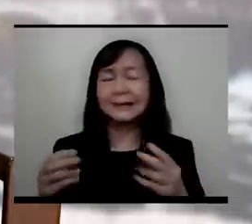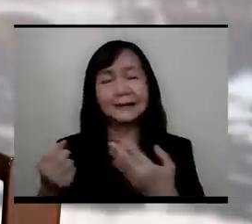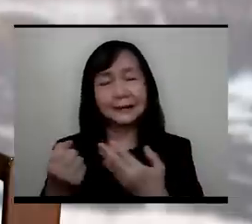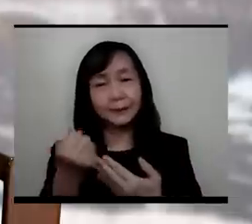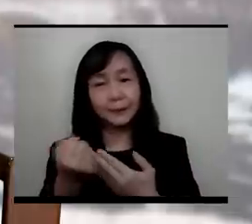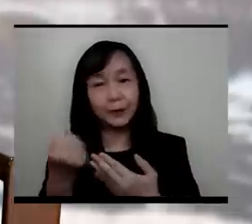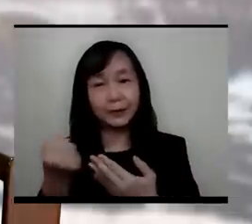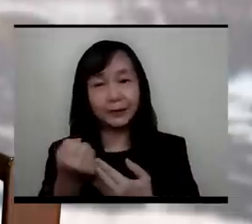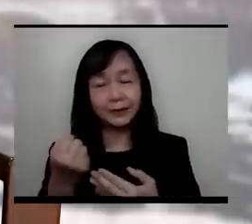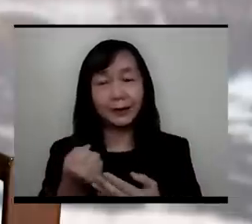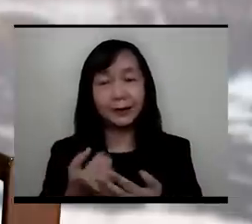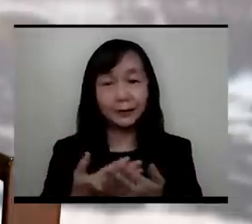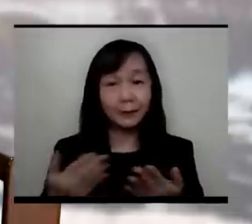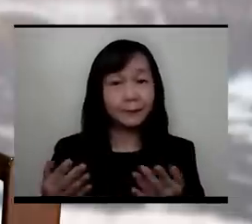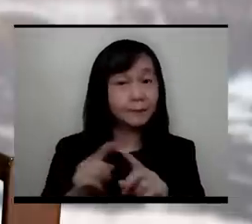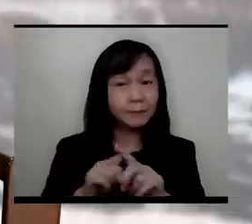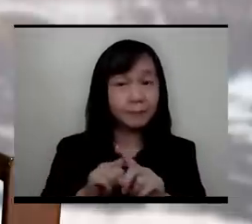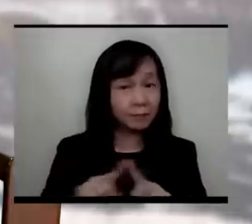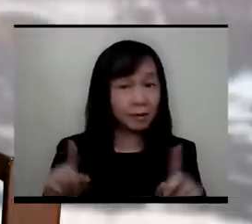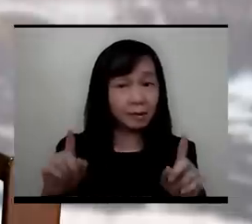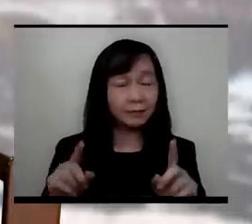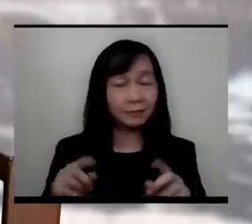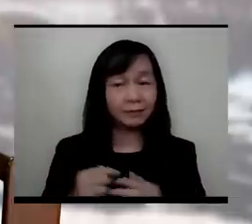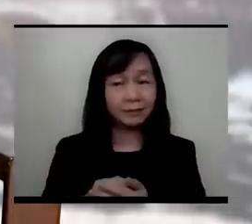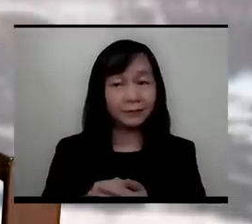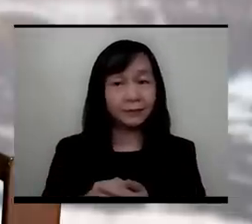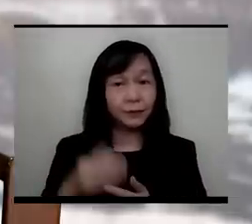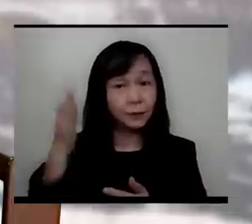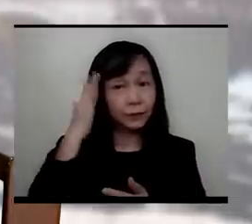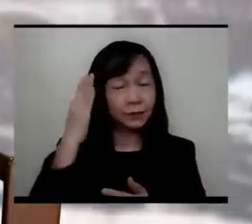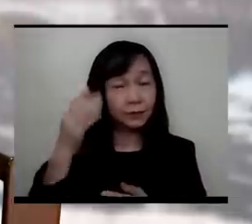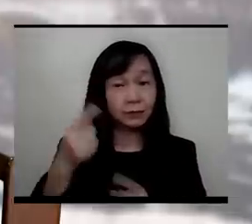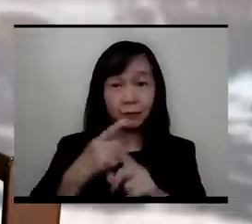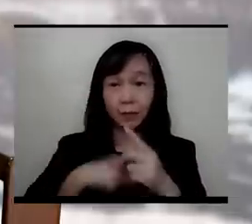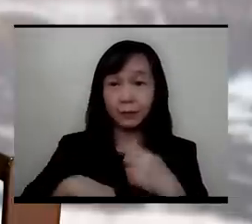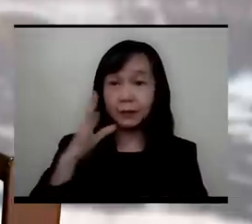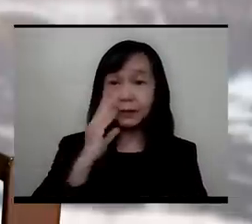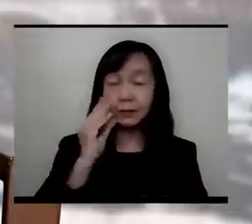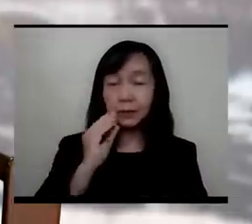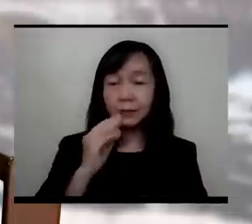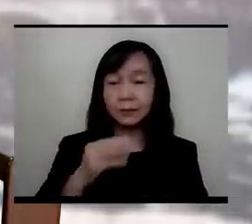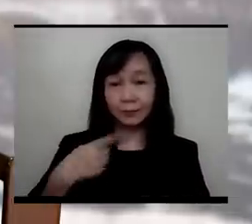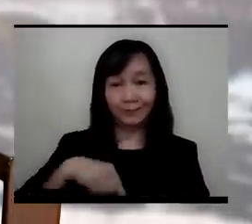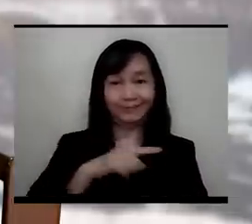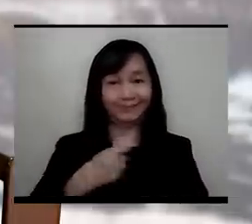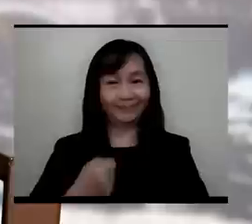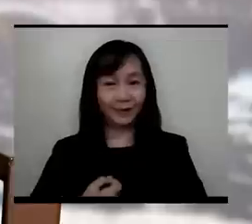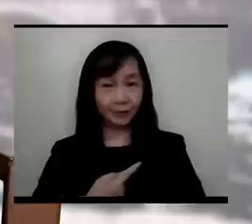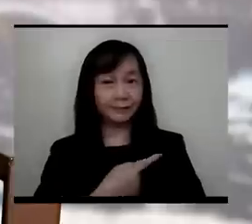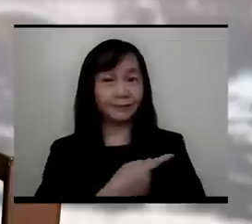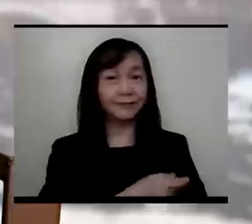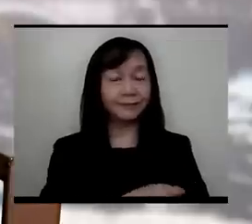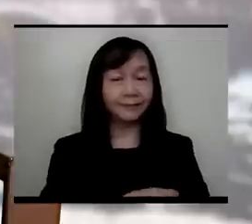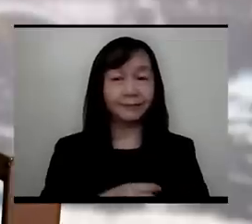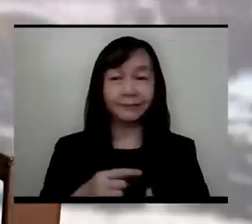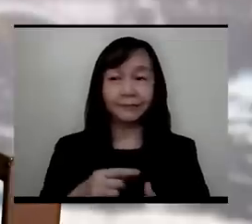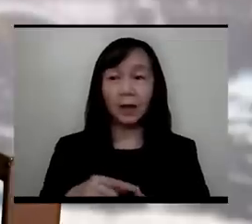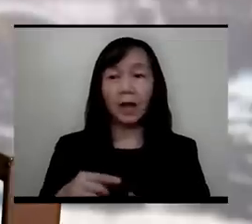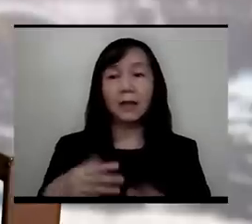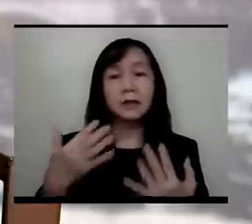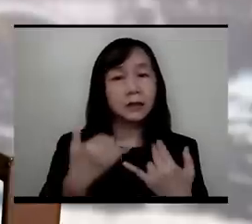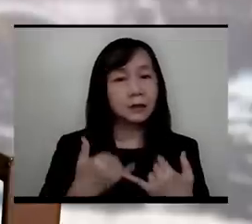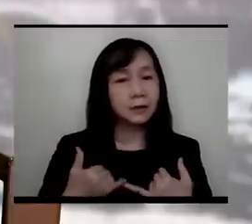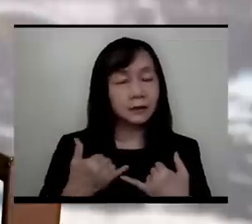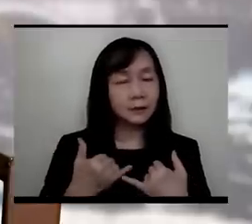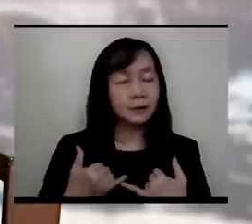thing But we know from experience When we get hurt And we nurture the hurt